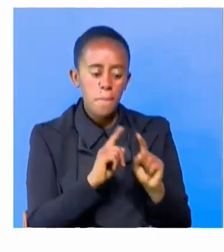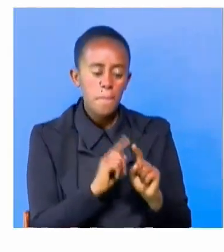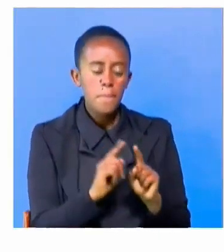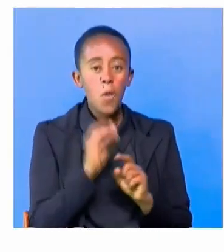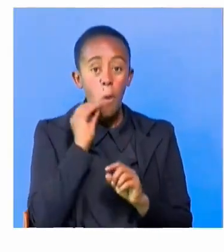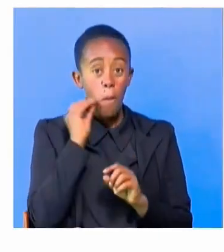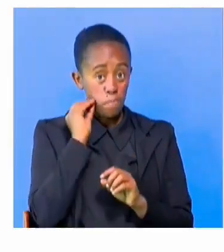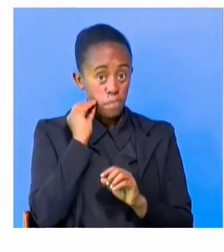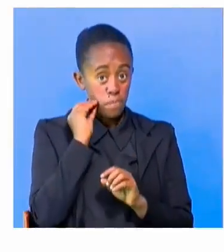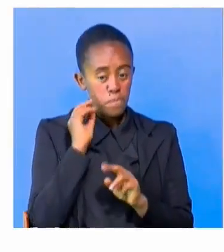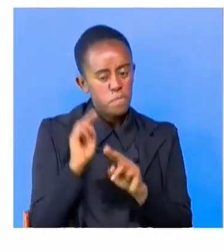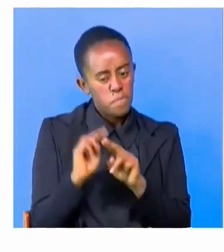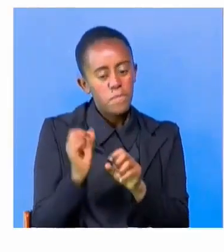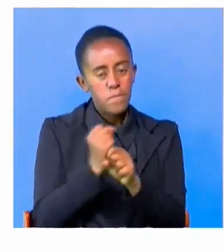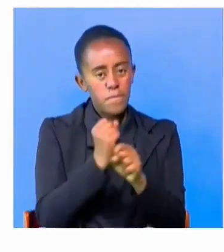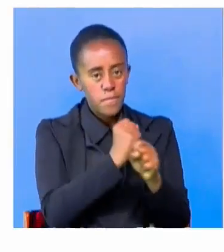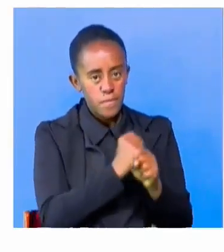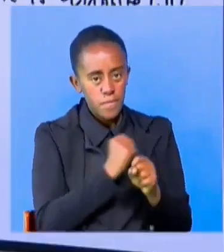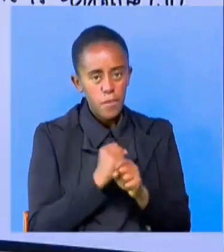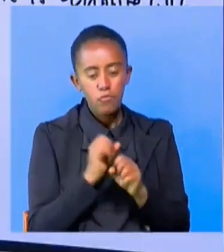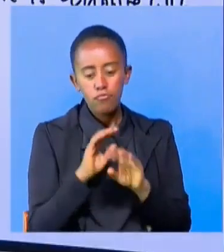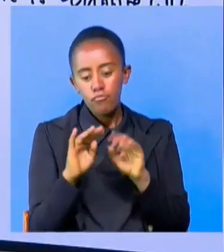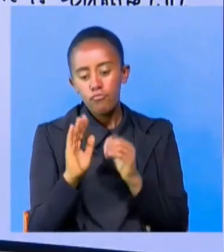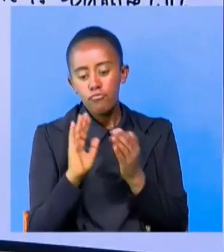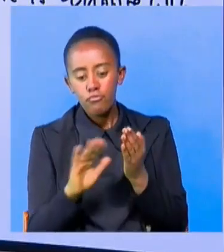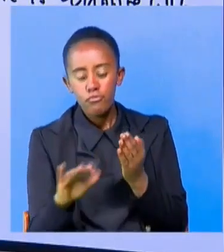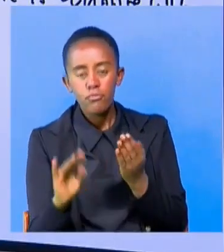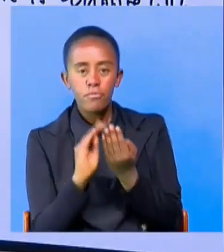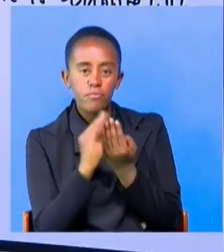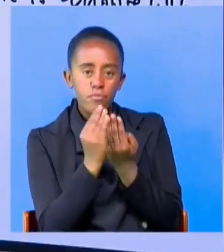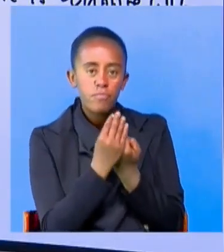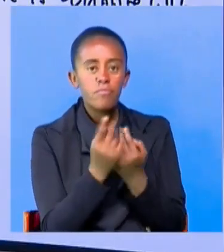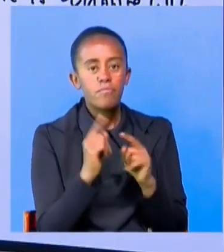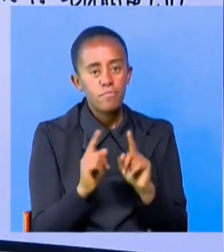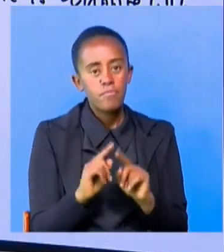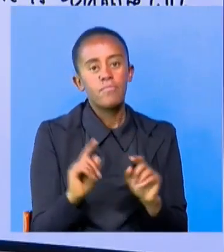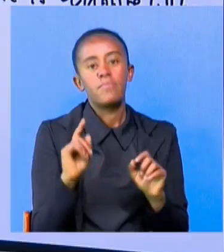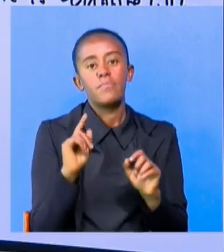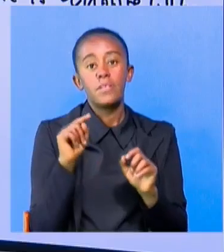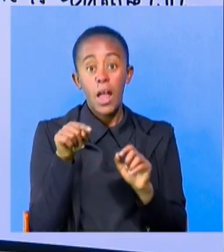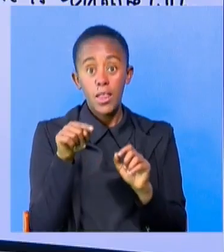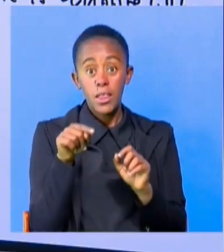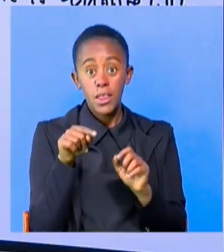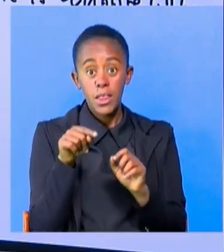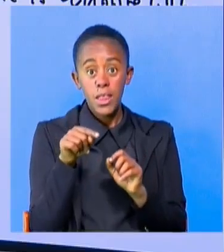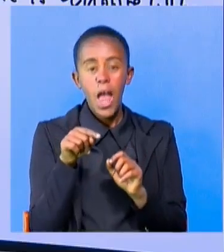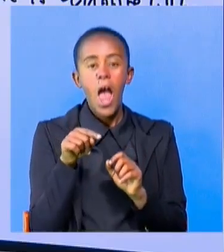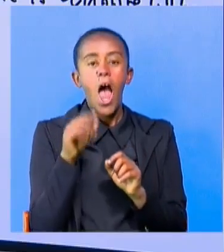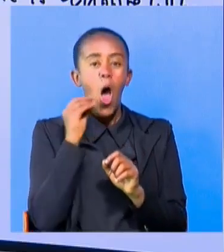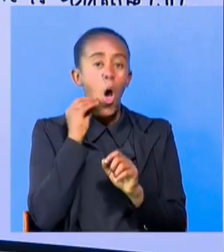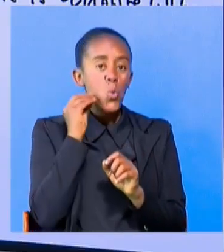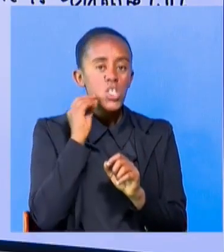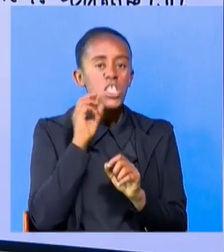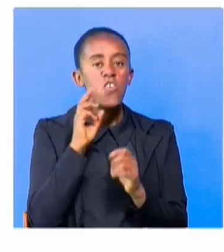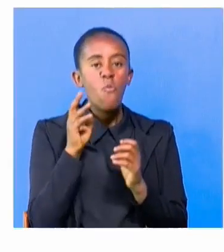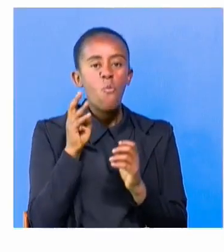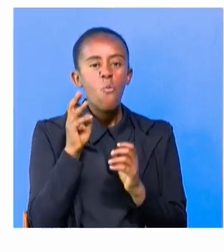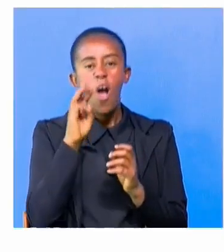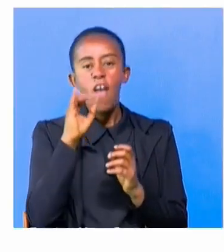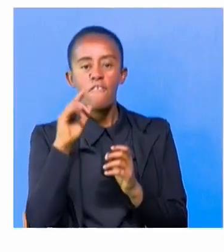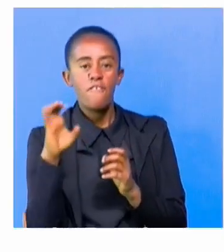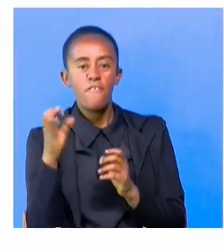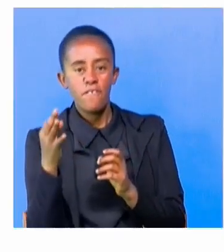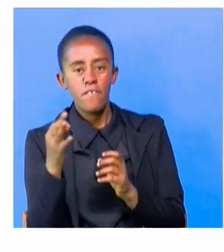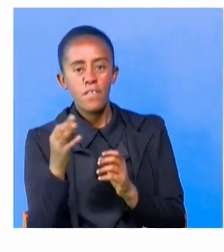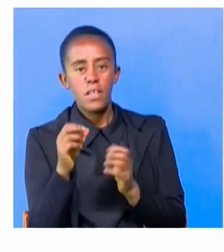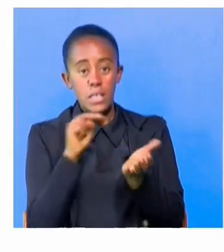home, like take care of your children or you. That's what we call it, a housewife. If she is a nurse, you